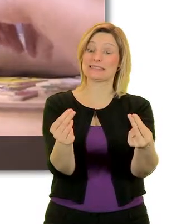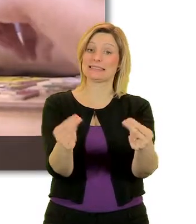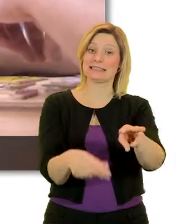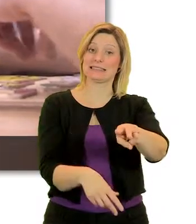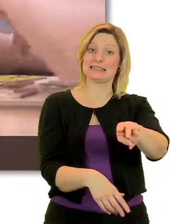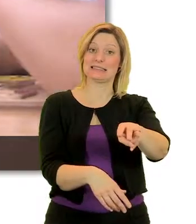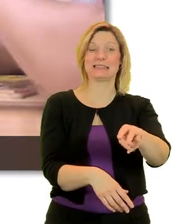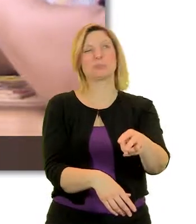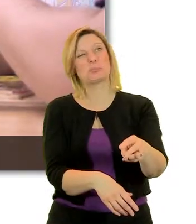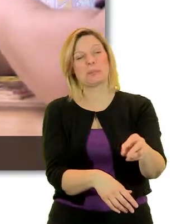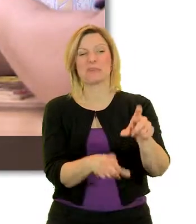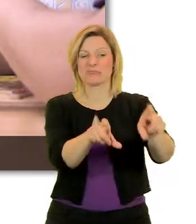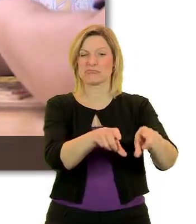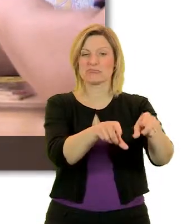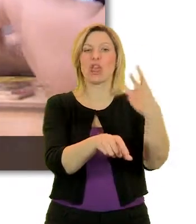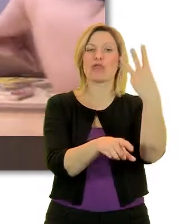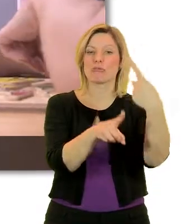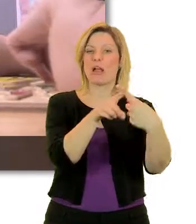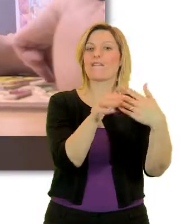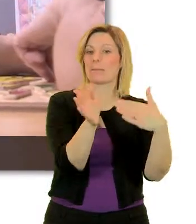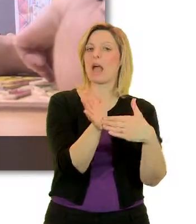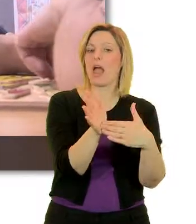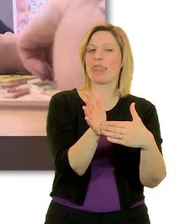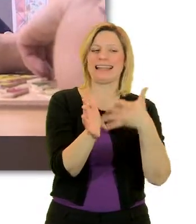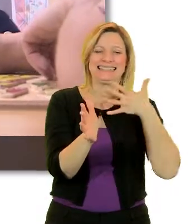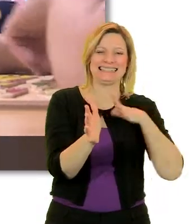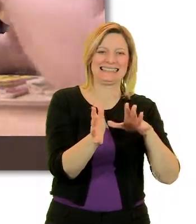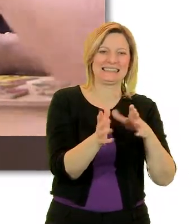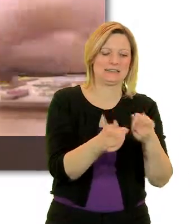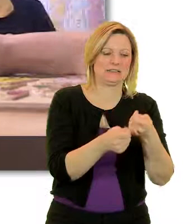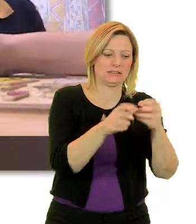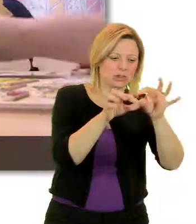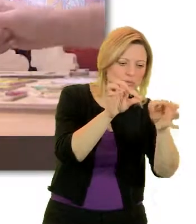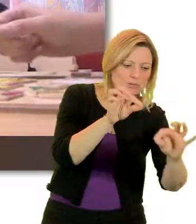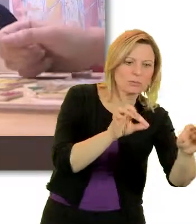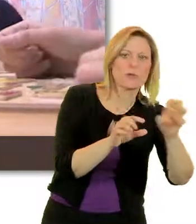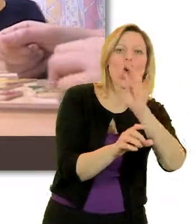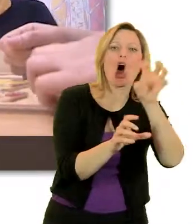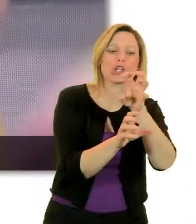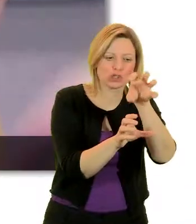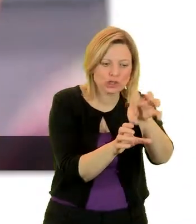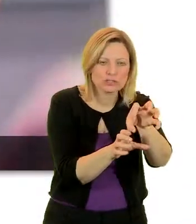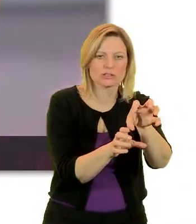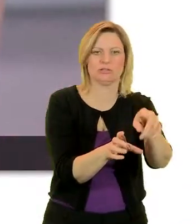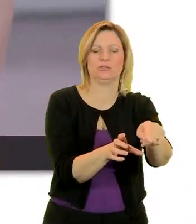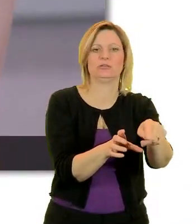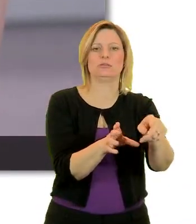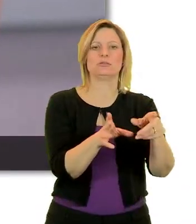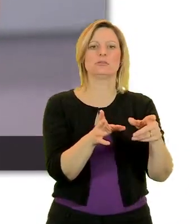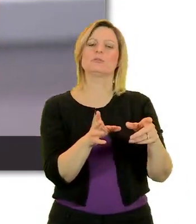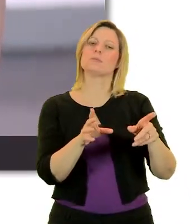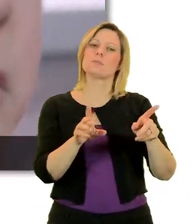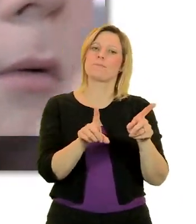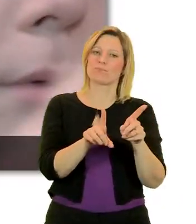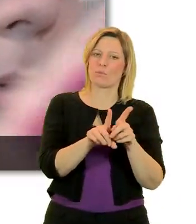about 3 and a bit months. He needed to be ventilated, so he was on a lot of oxygen at birth, and he also